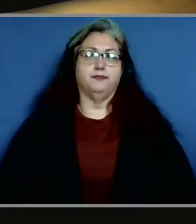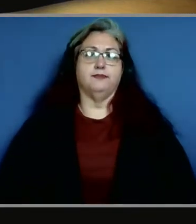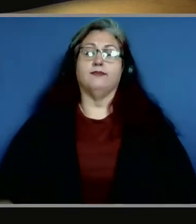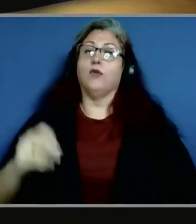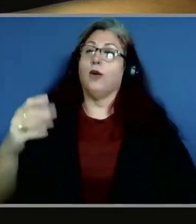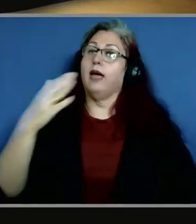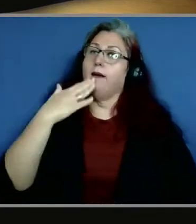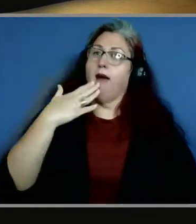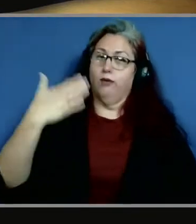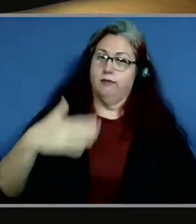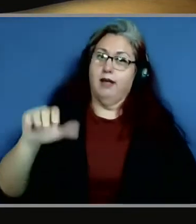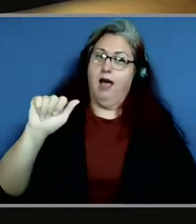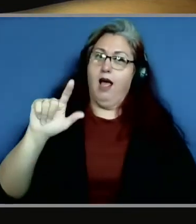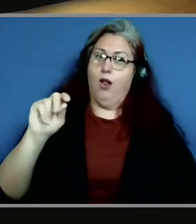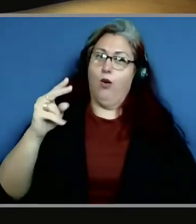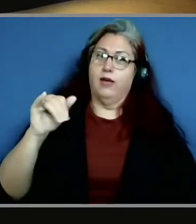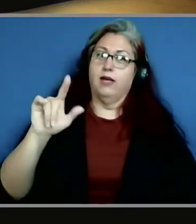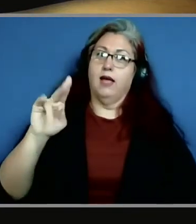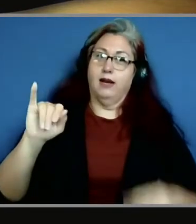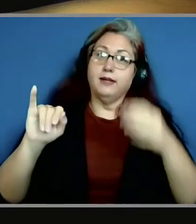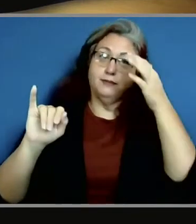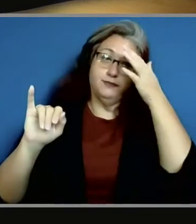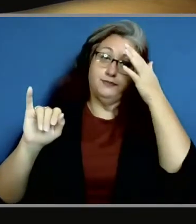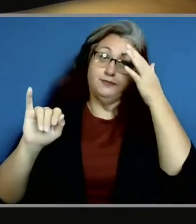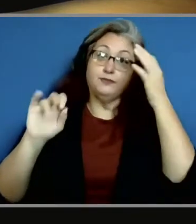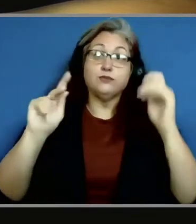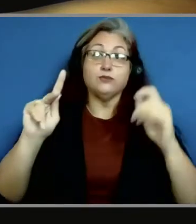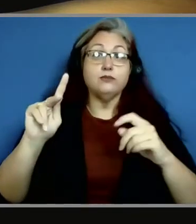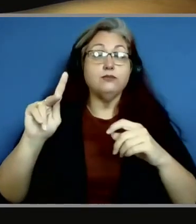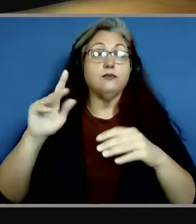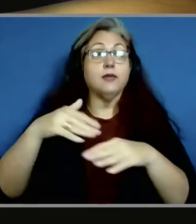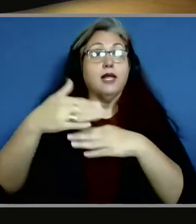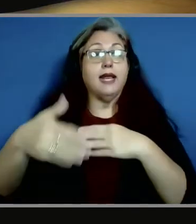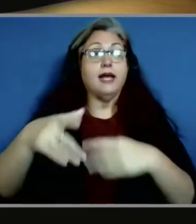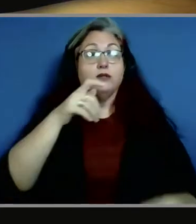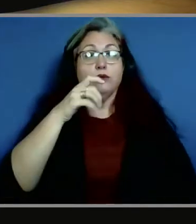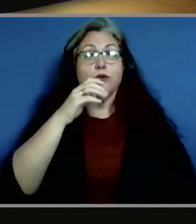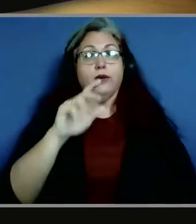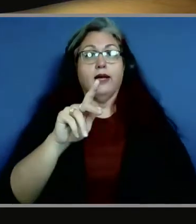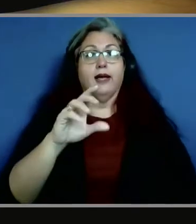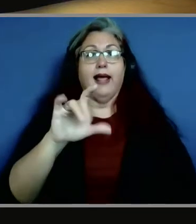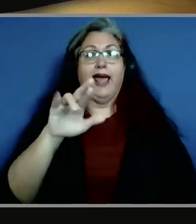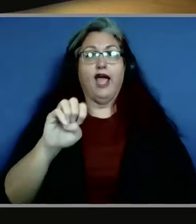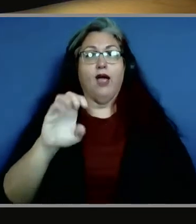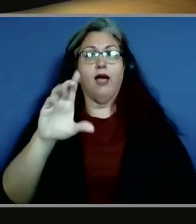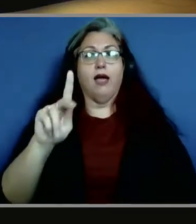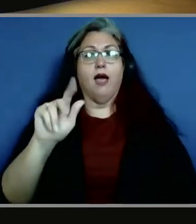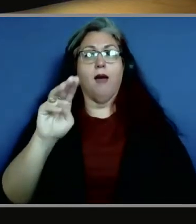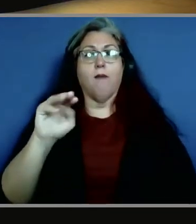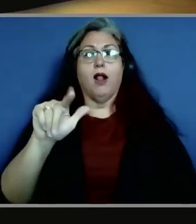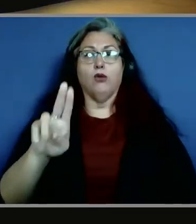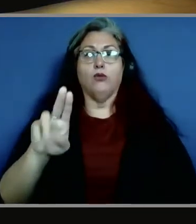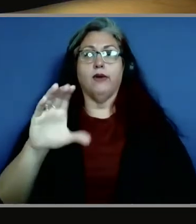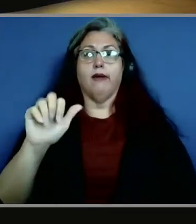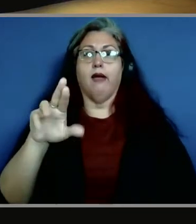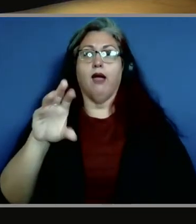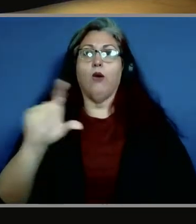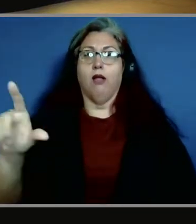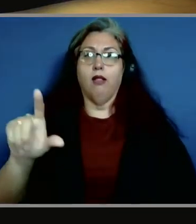Mahalo. This is Alohilani. Let's go to Claire Kamalu Carroll.